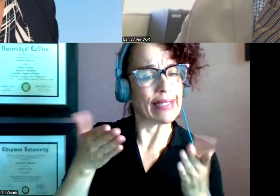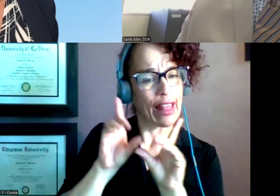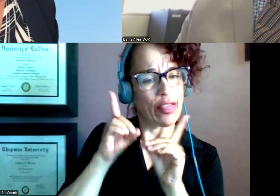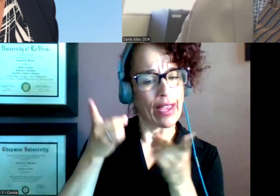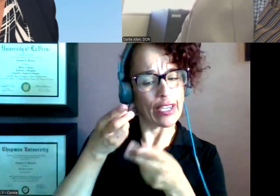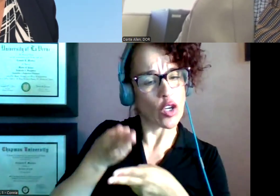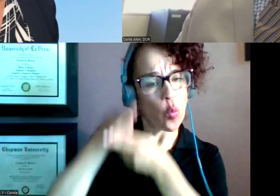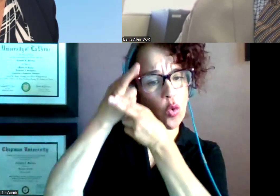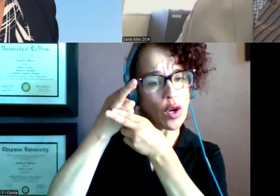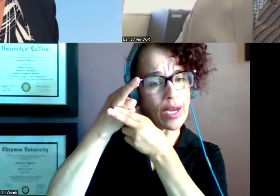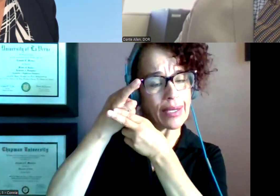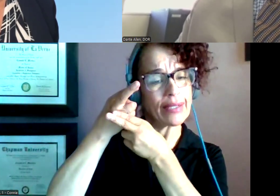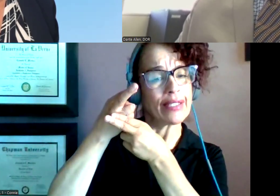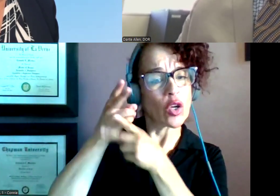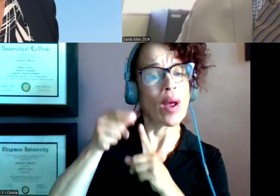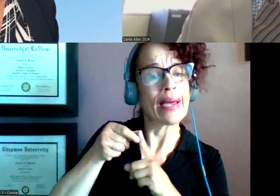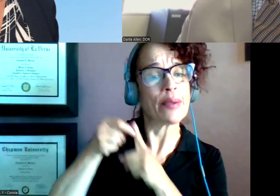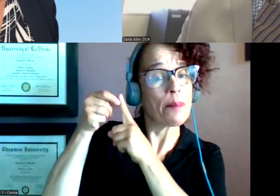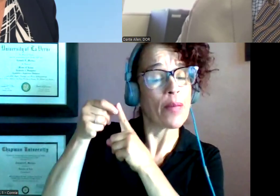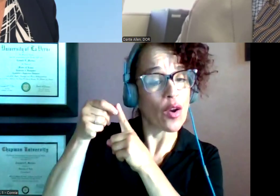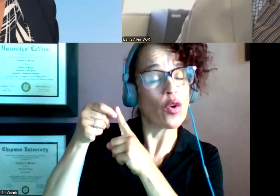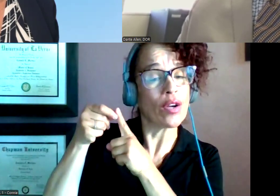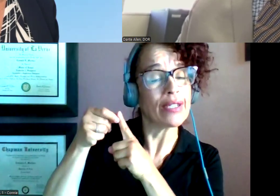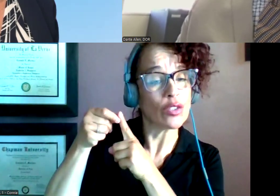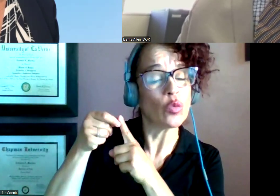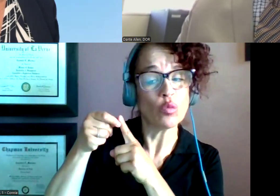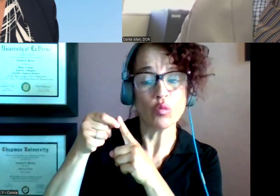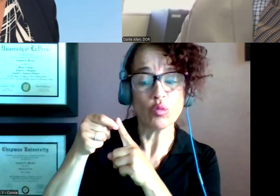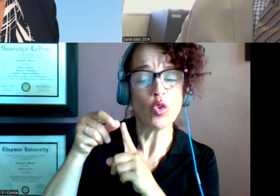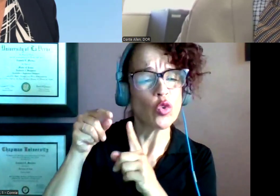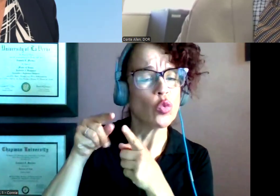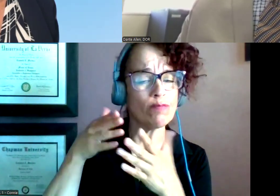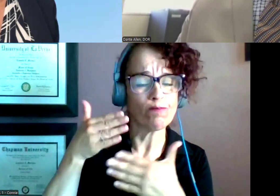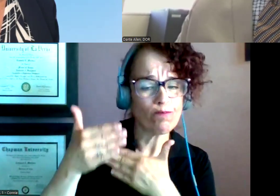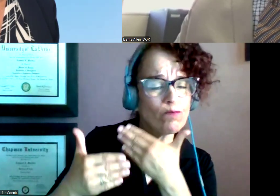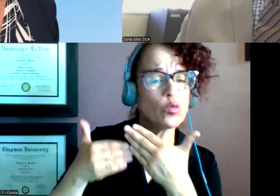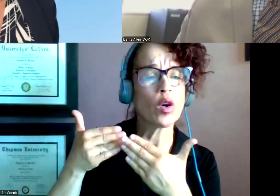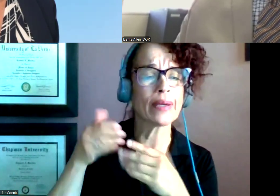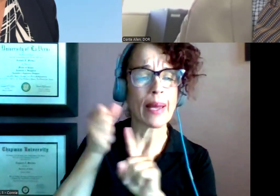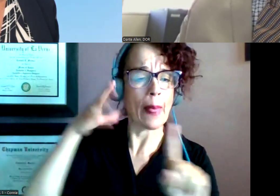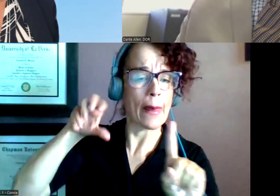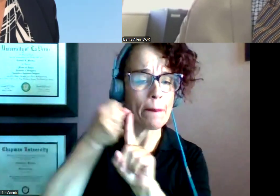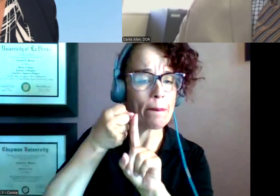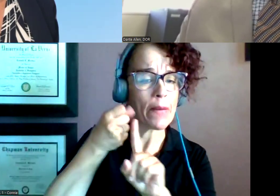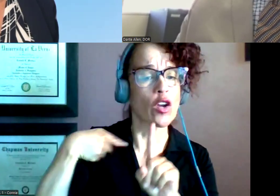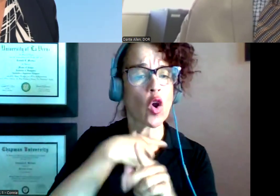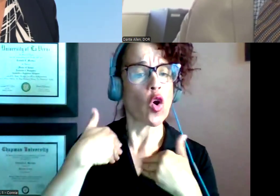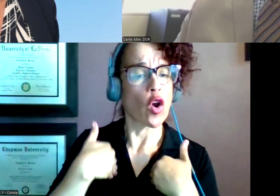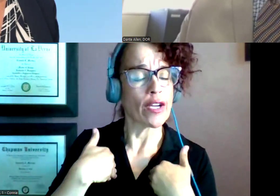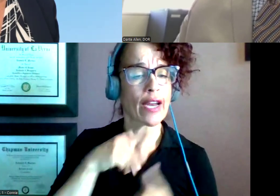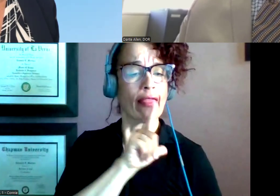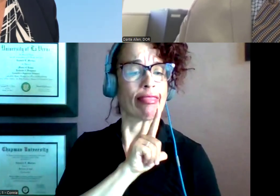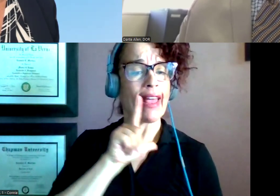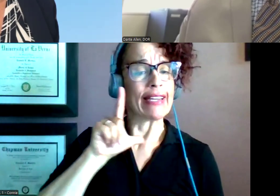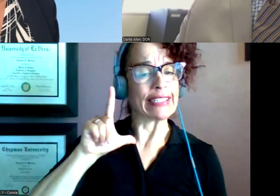of Rehabilitation, especially as it relates to the impact that we can have on